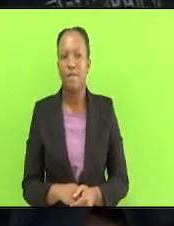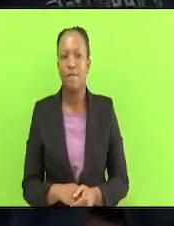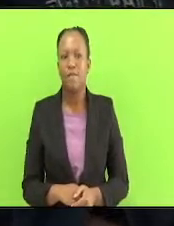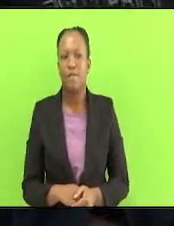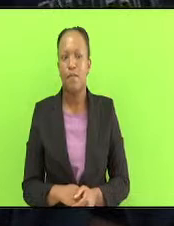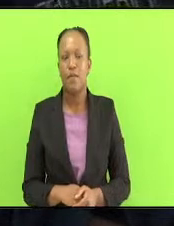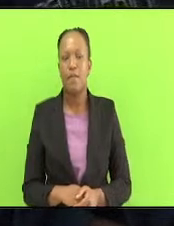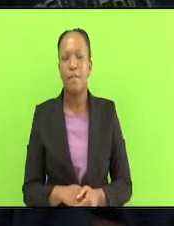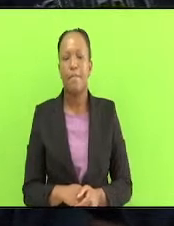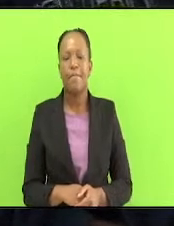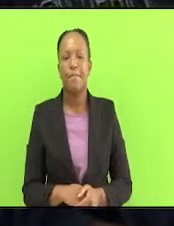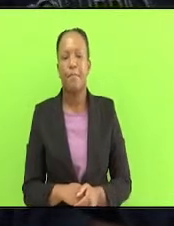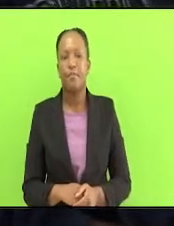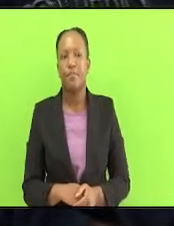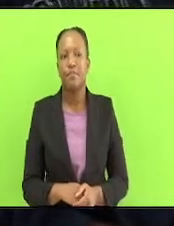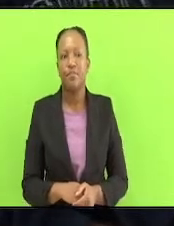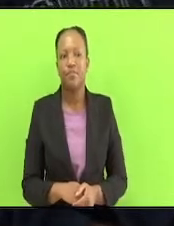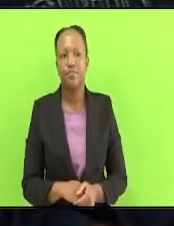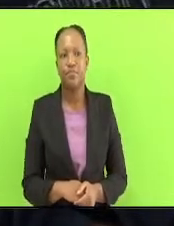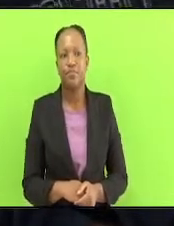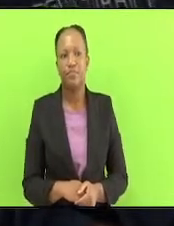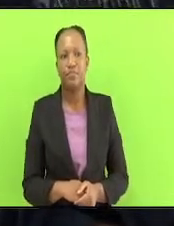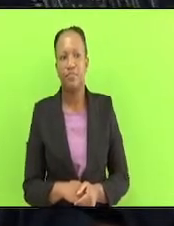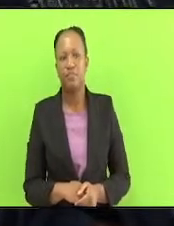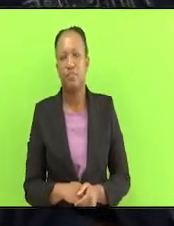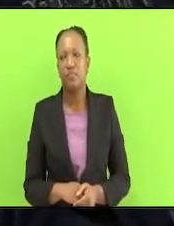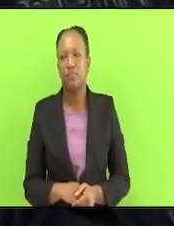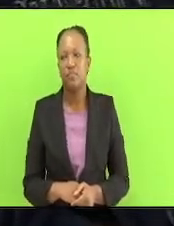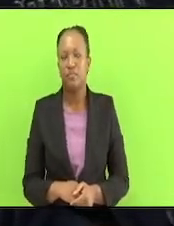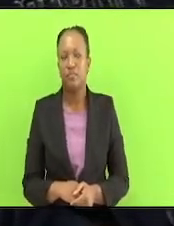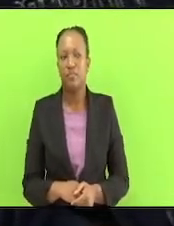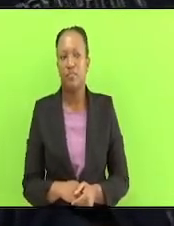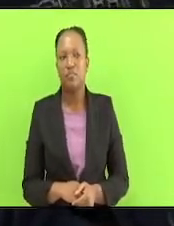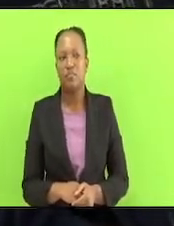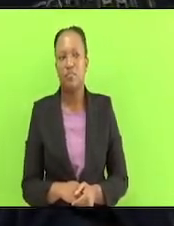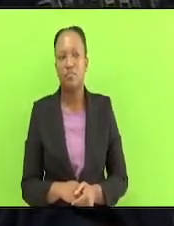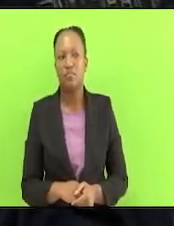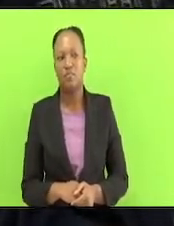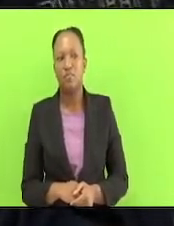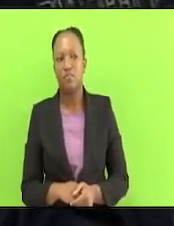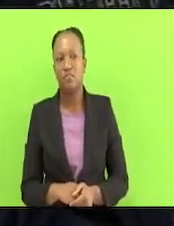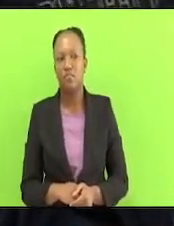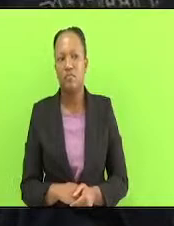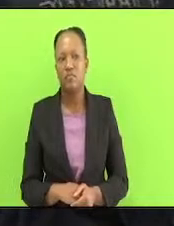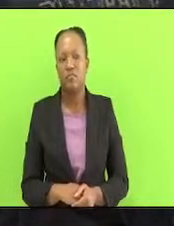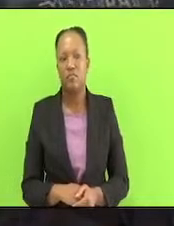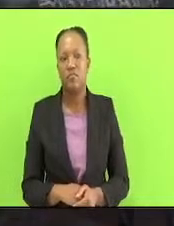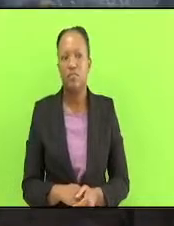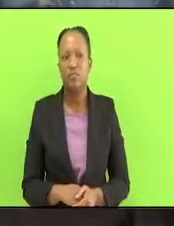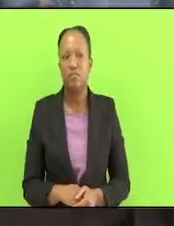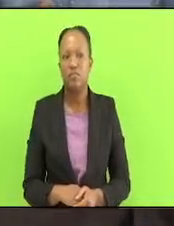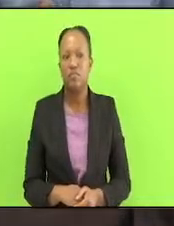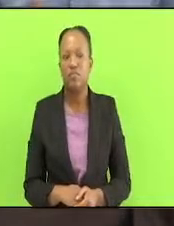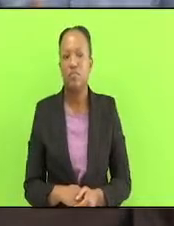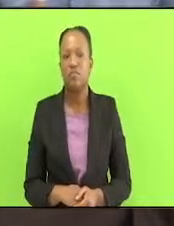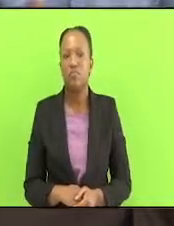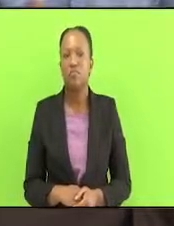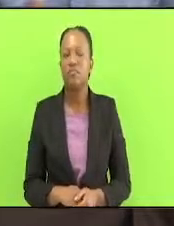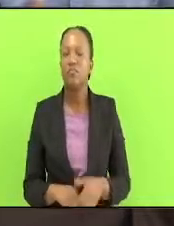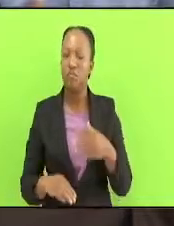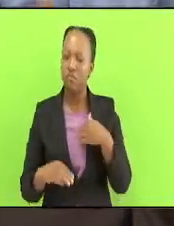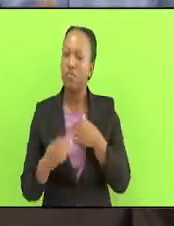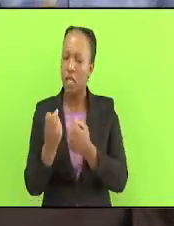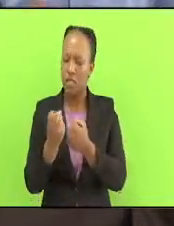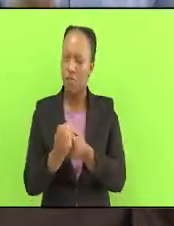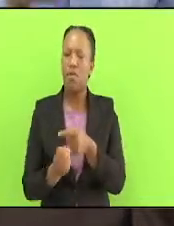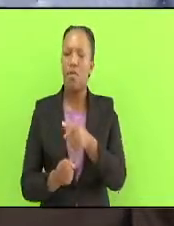contributing to the problem of climate change. So we never knew about these things, but now we are seeming to becoming careful of these facts. Ke a support-a this thing. Ba bangwe ba rona